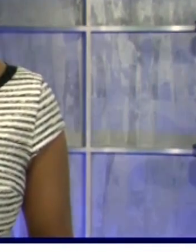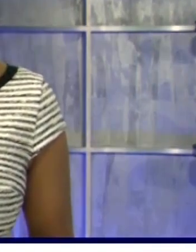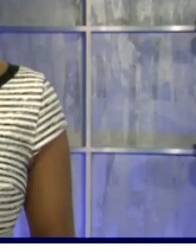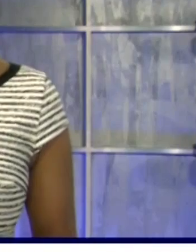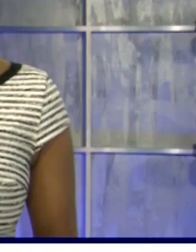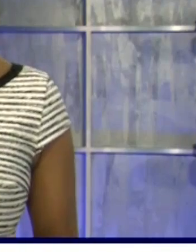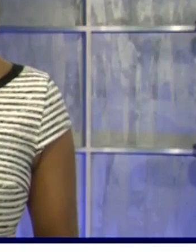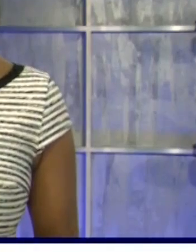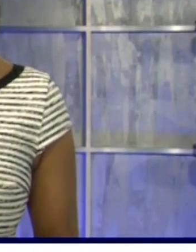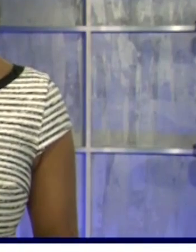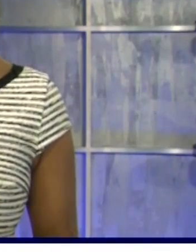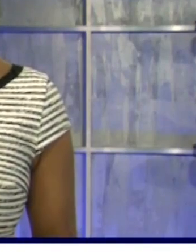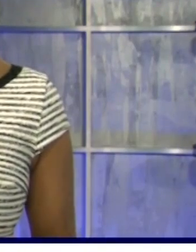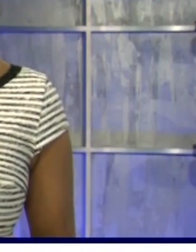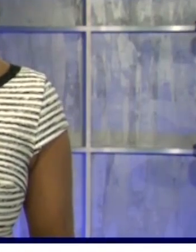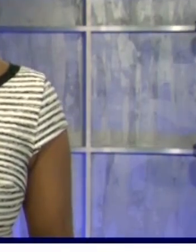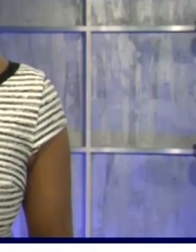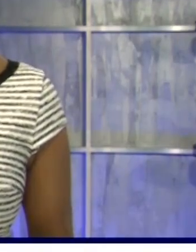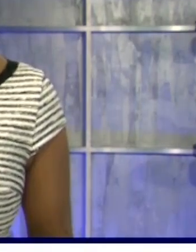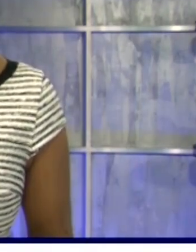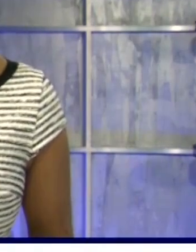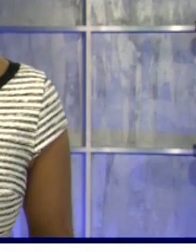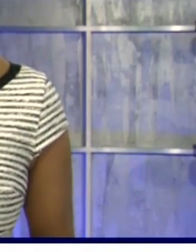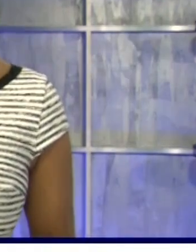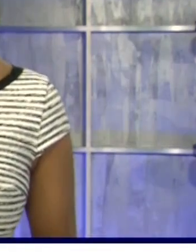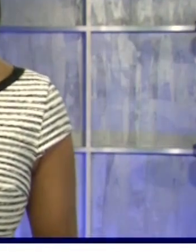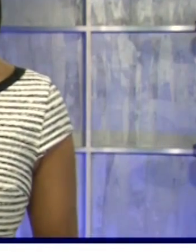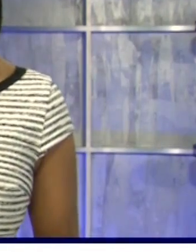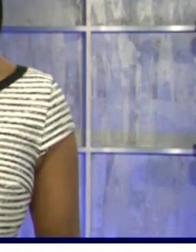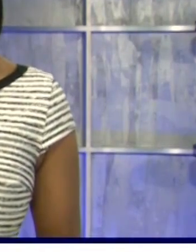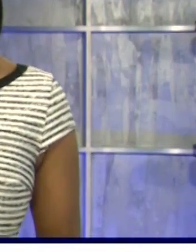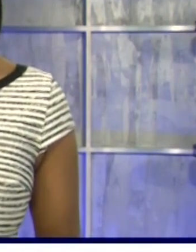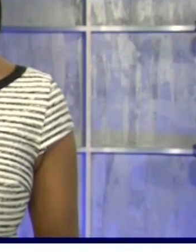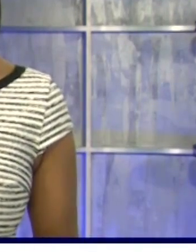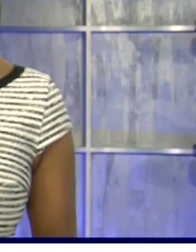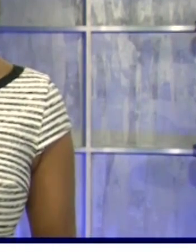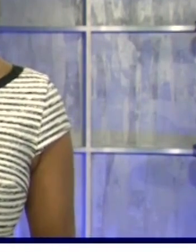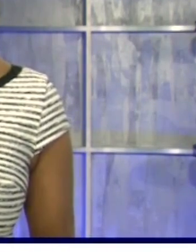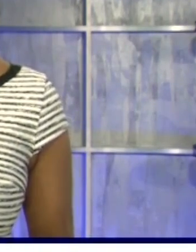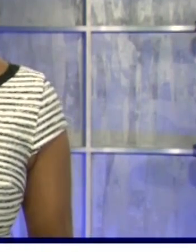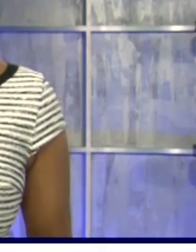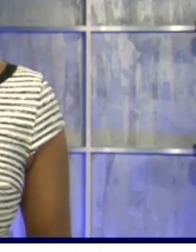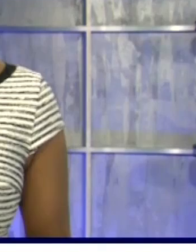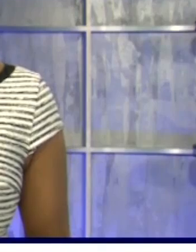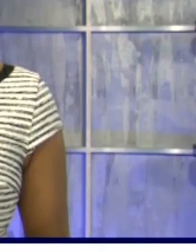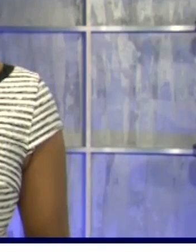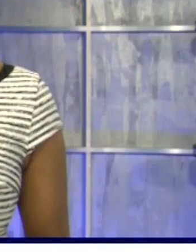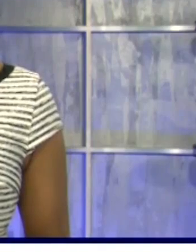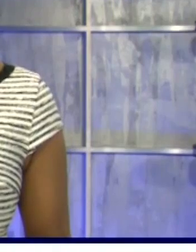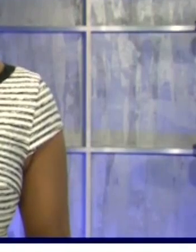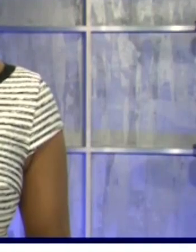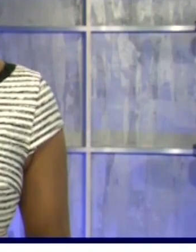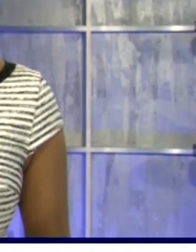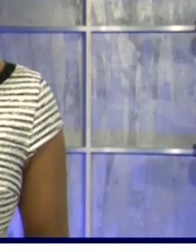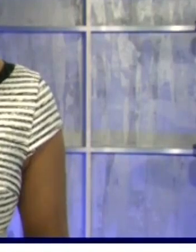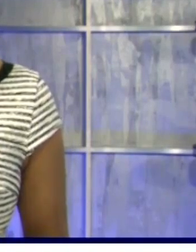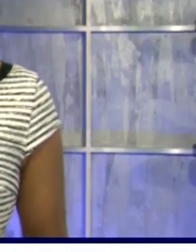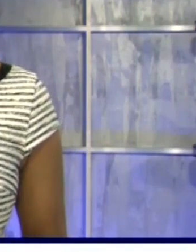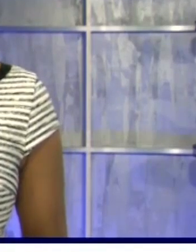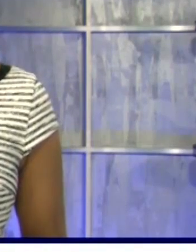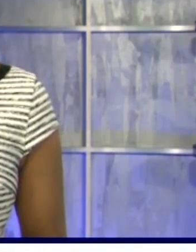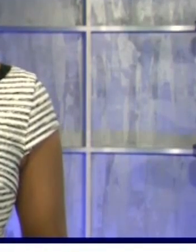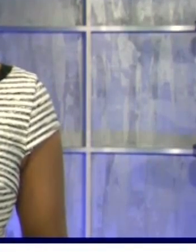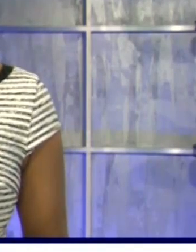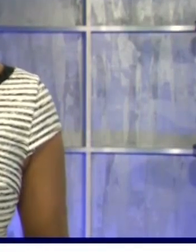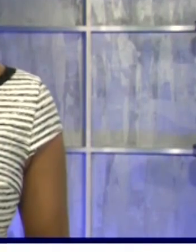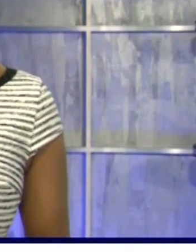night. Staggering stats on youth unemployment. The government rolls out a program to give young people an